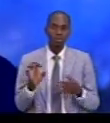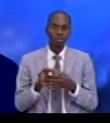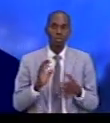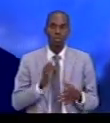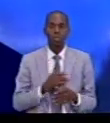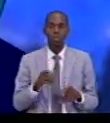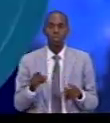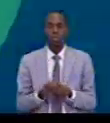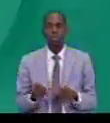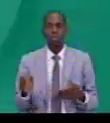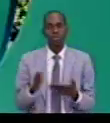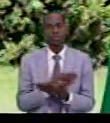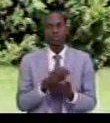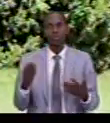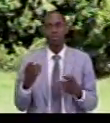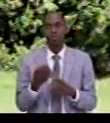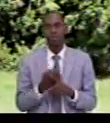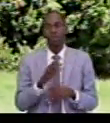from the Nations.